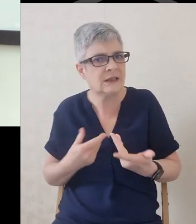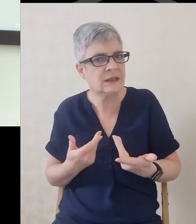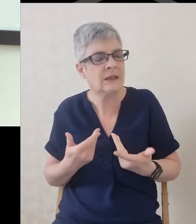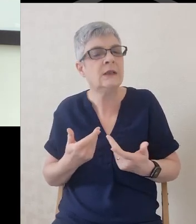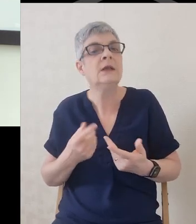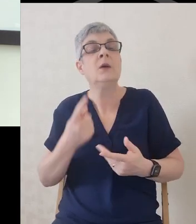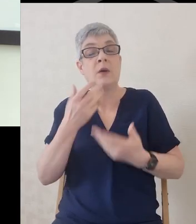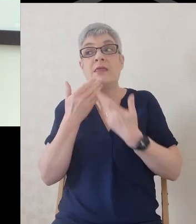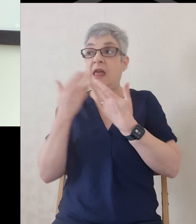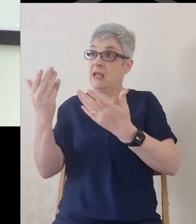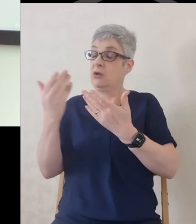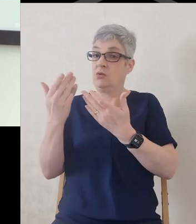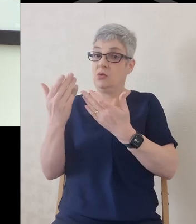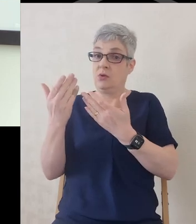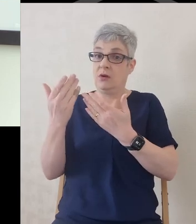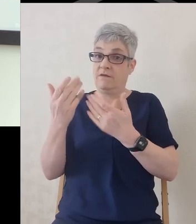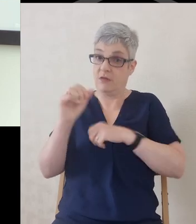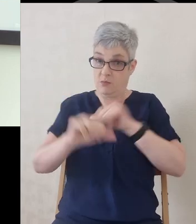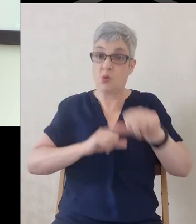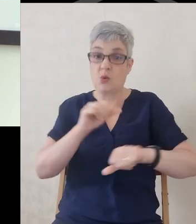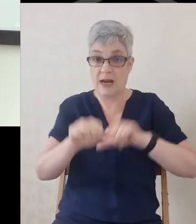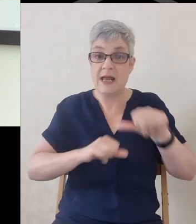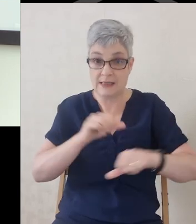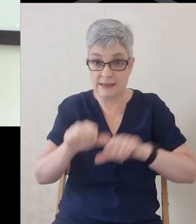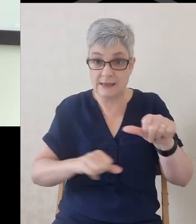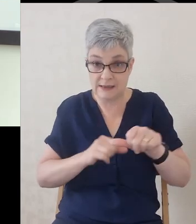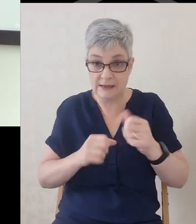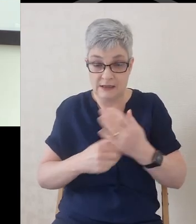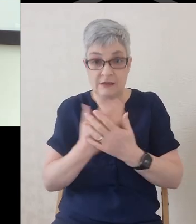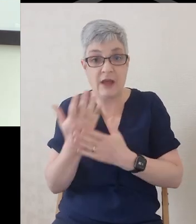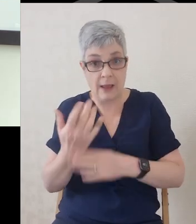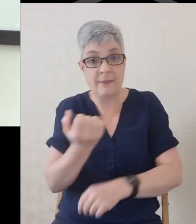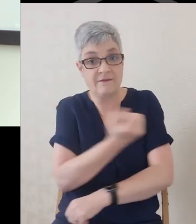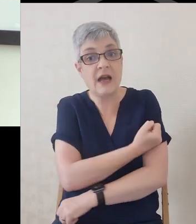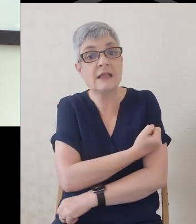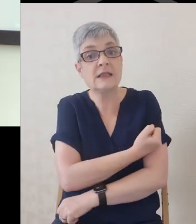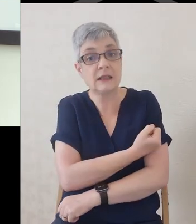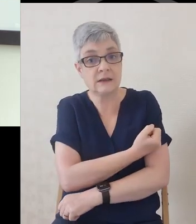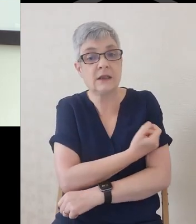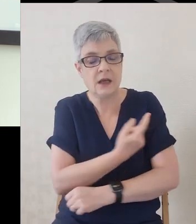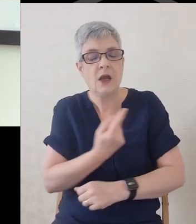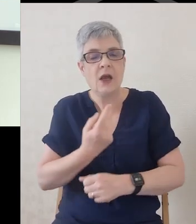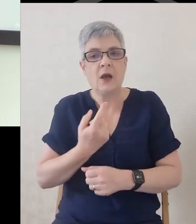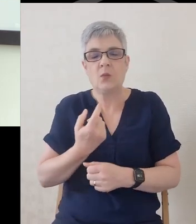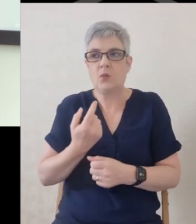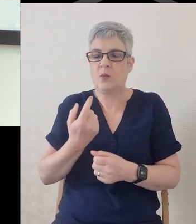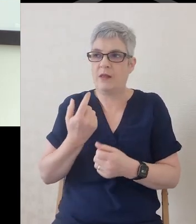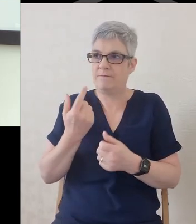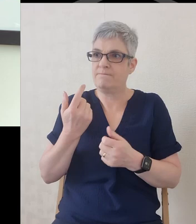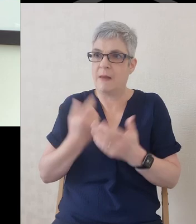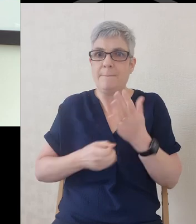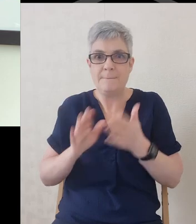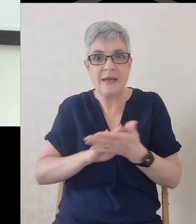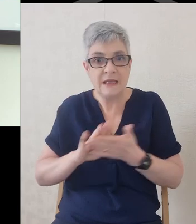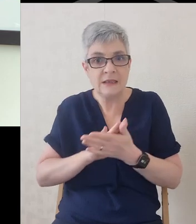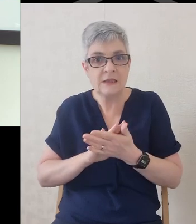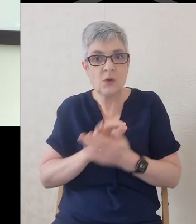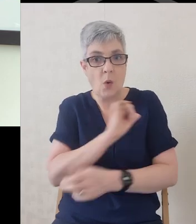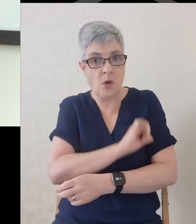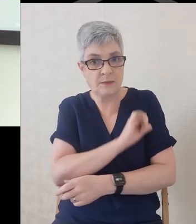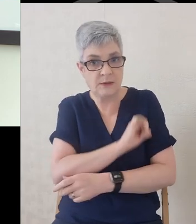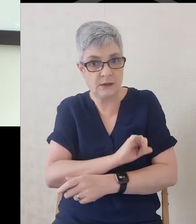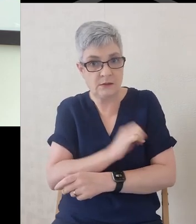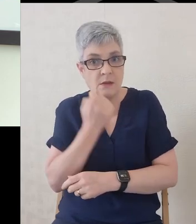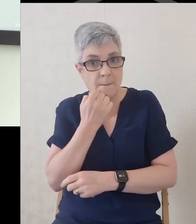We thank you for the progress that's been made in developing vaccines and the resulting reduction in hospital admissions